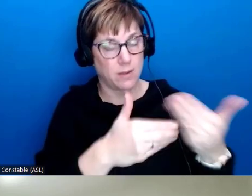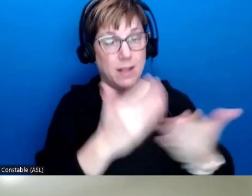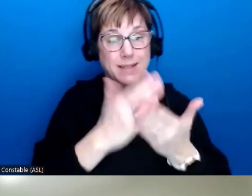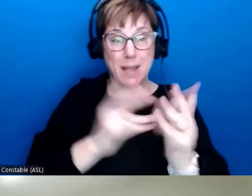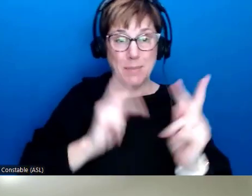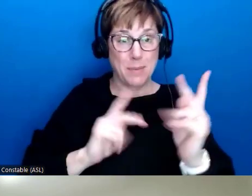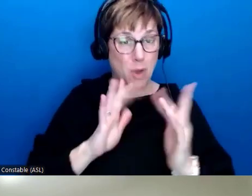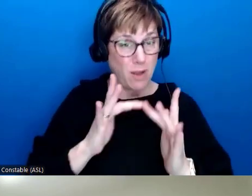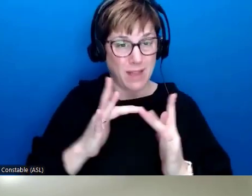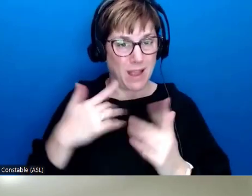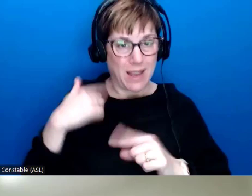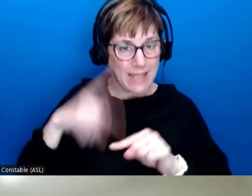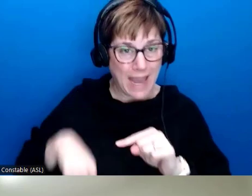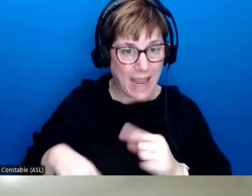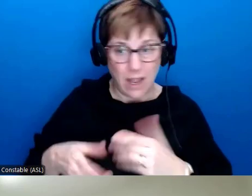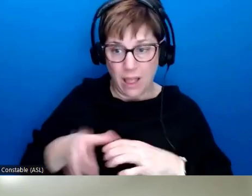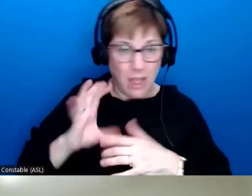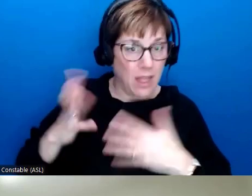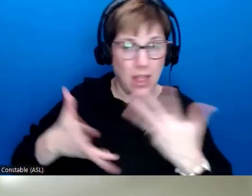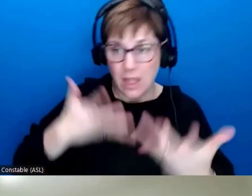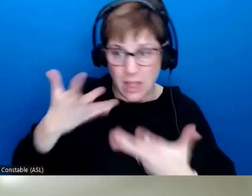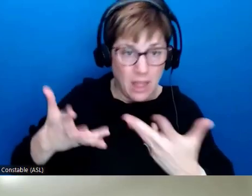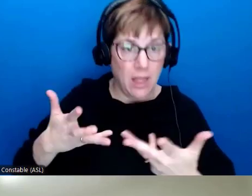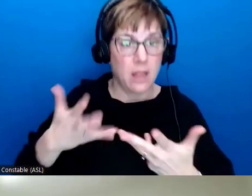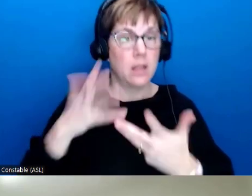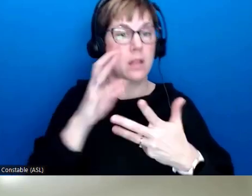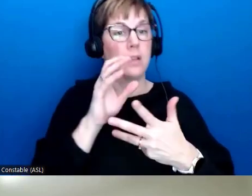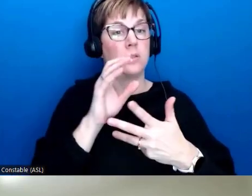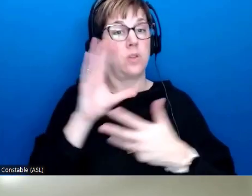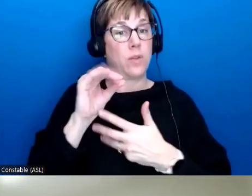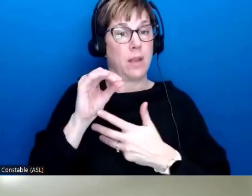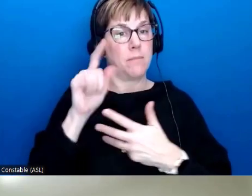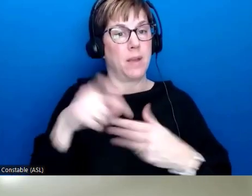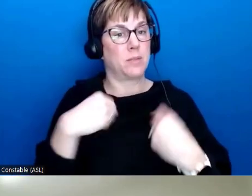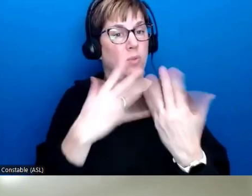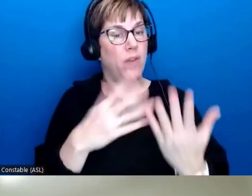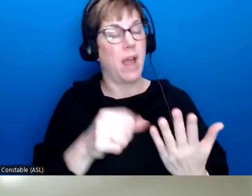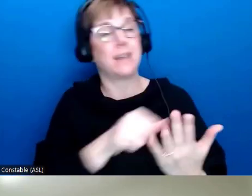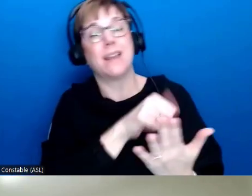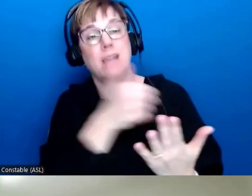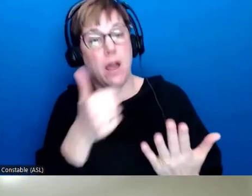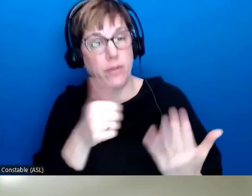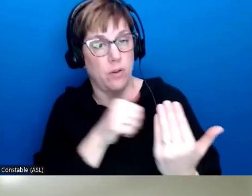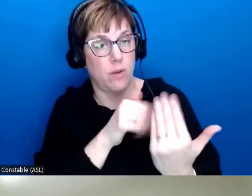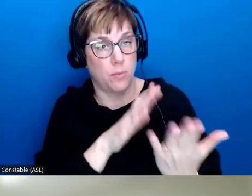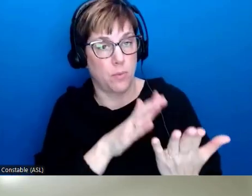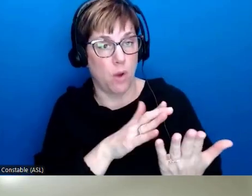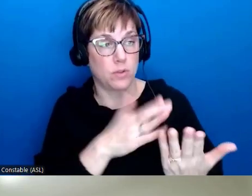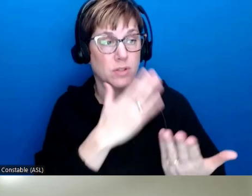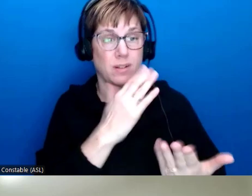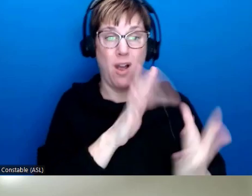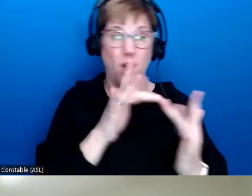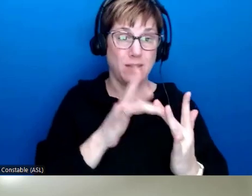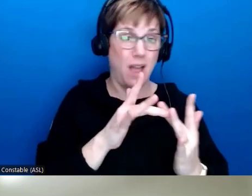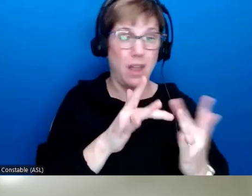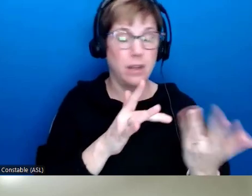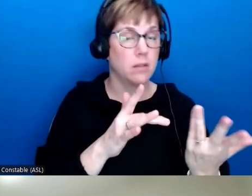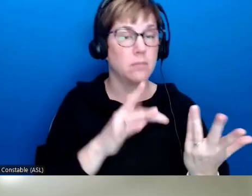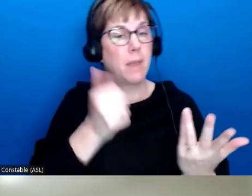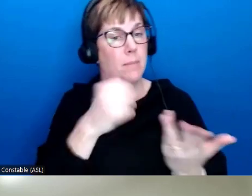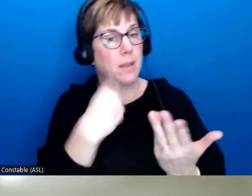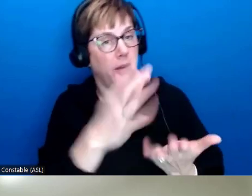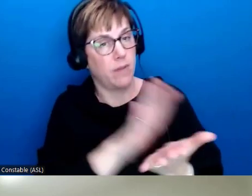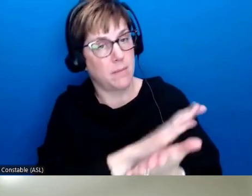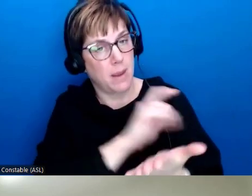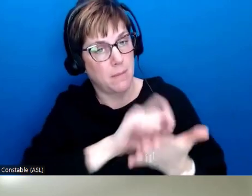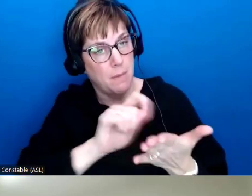employer would have to be able to provide some other way of doing it, maybe a paper on pen personality test rather than an online one through a portal, if the employee